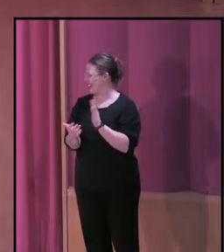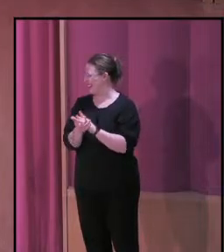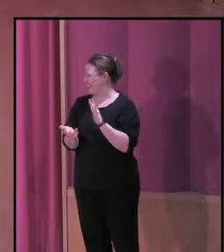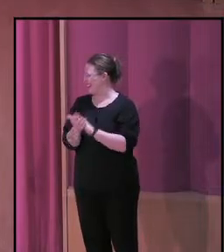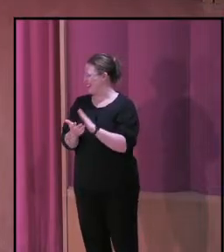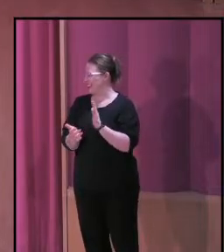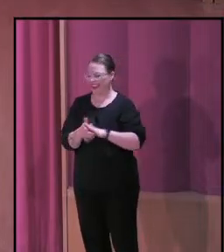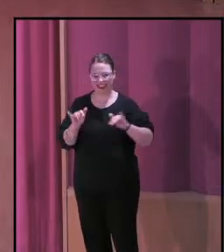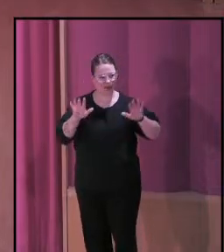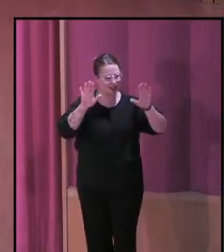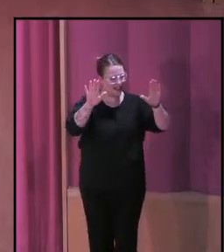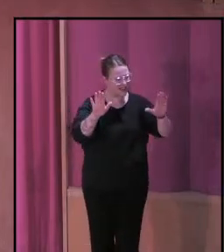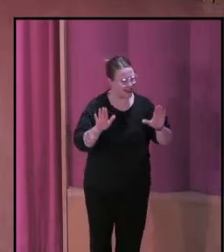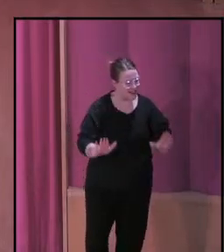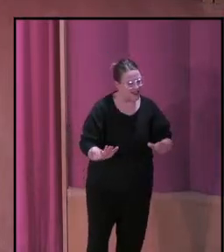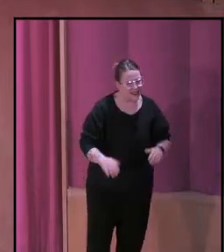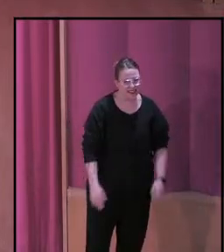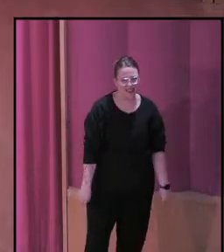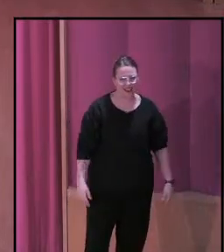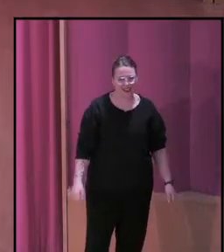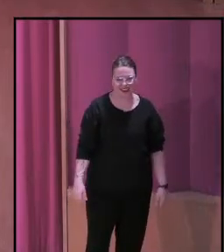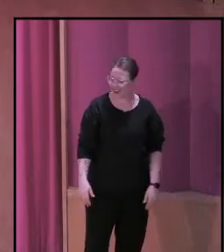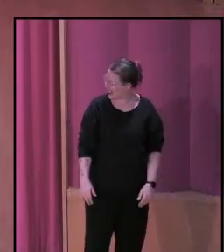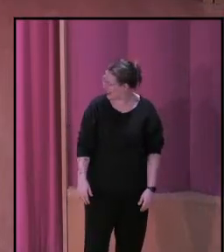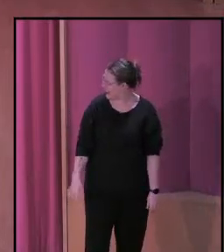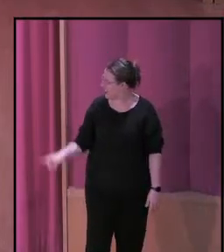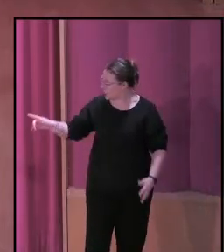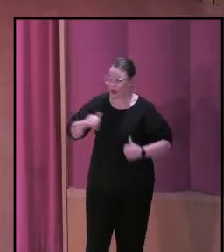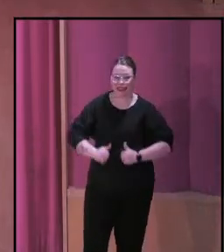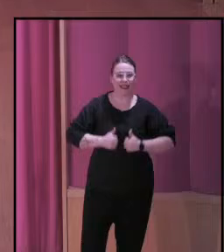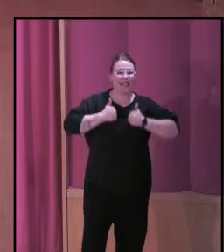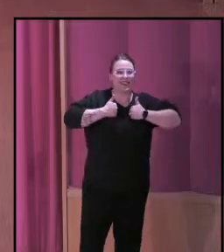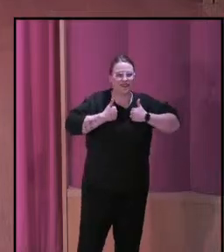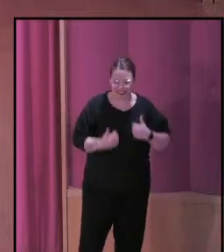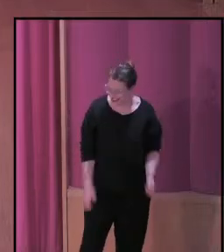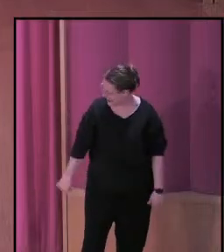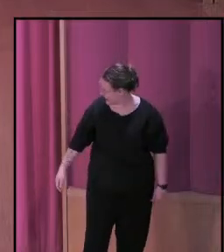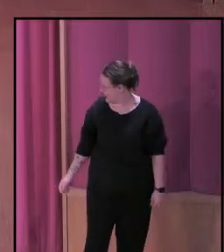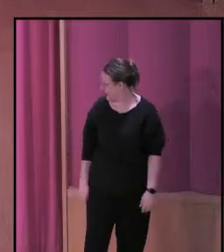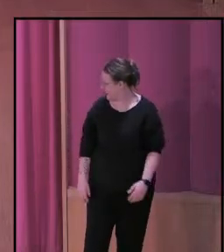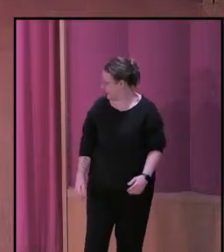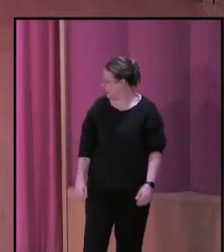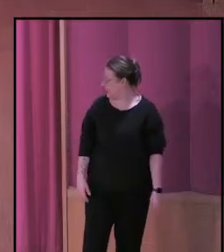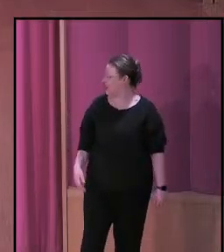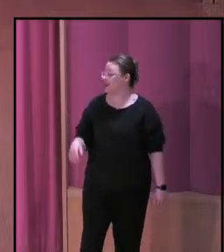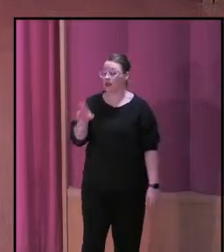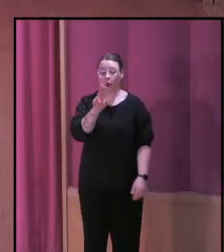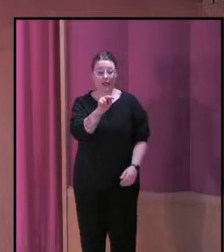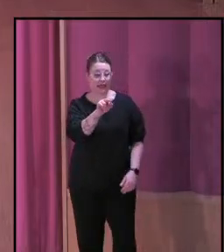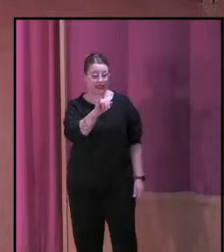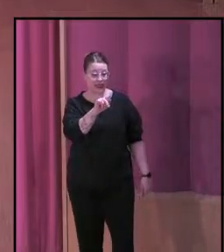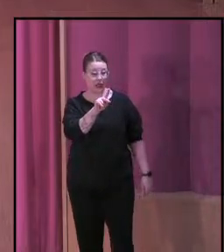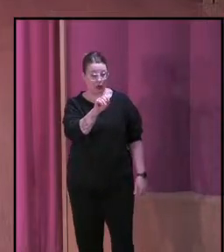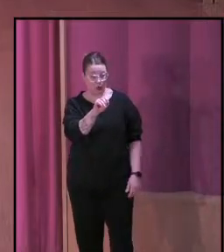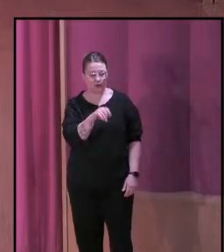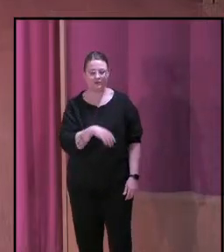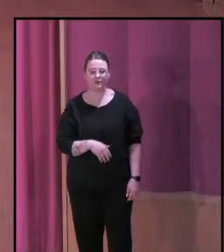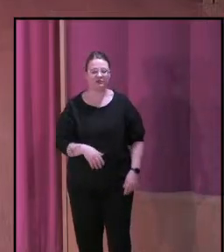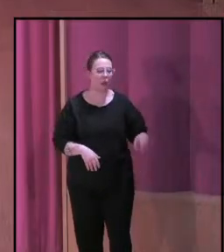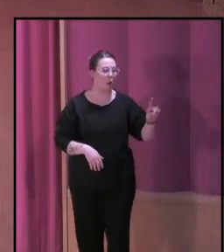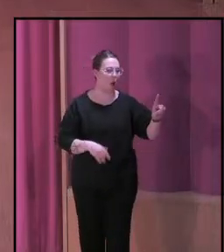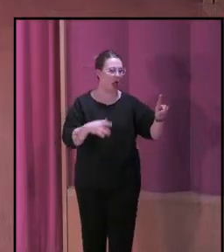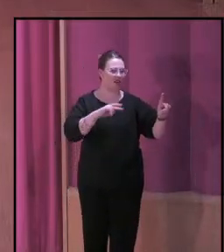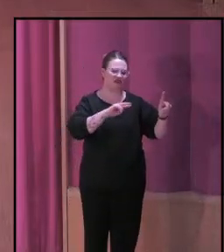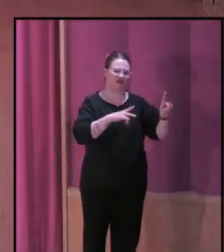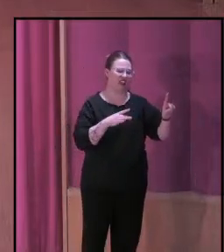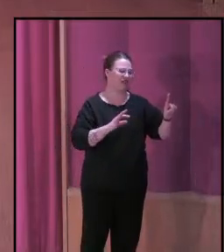That was excellent. You lived. So, Miko, on a scale of 1 to 10, where 1 is nothing and 10